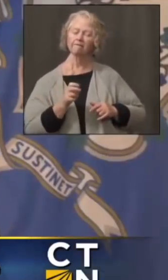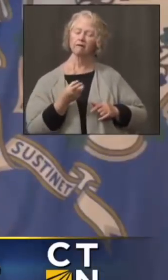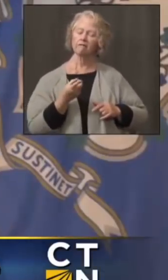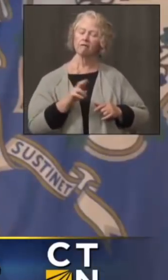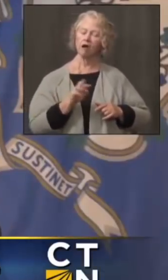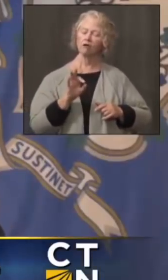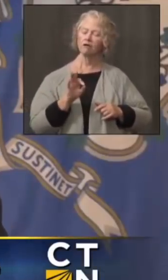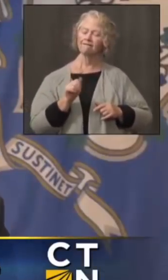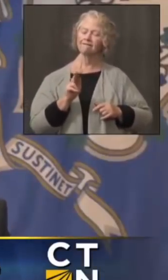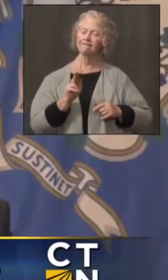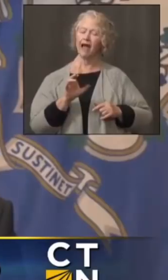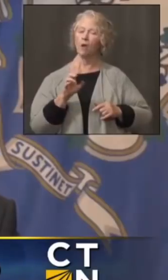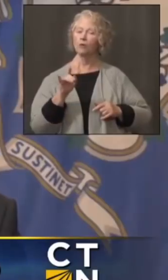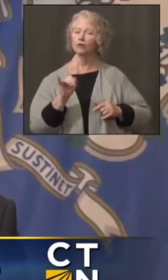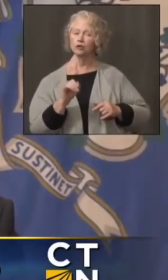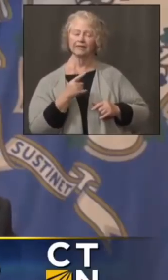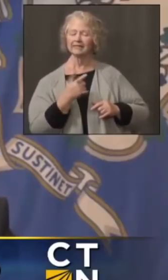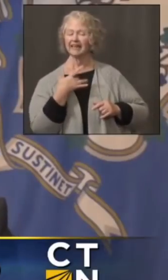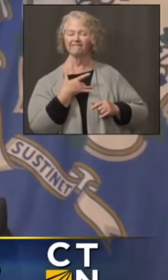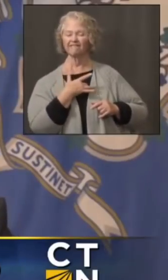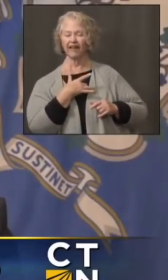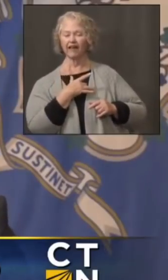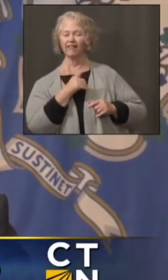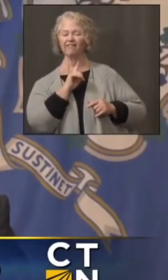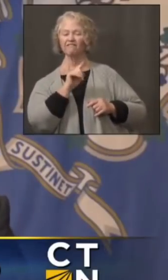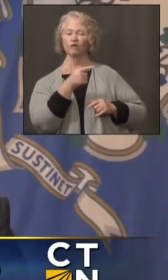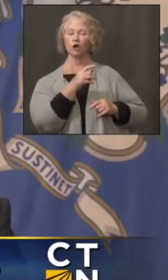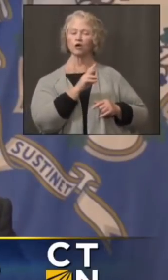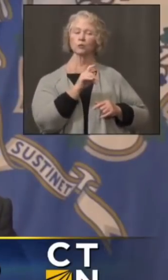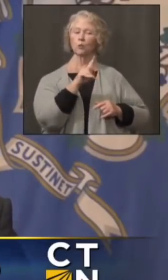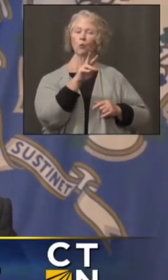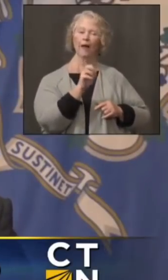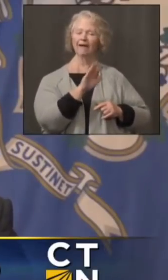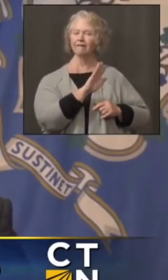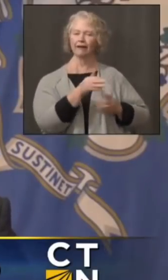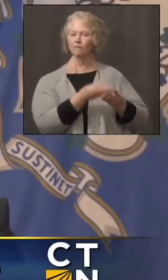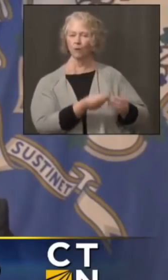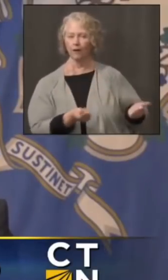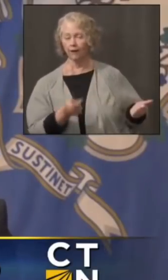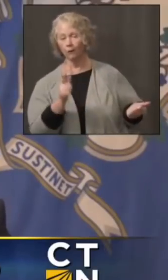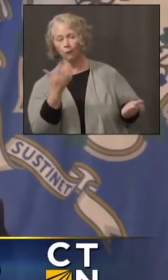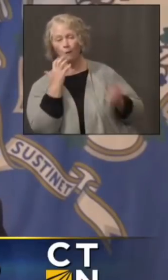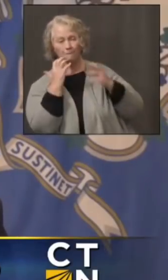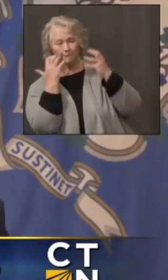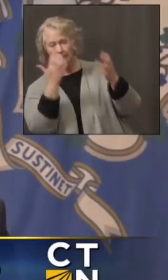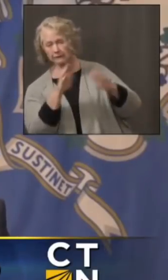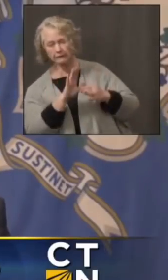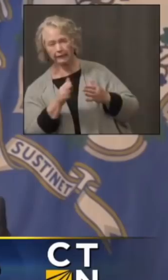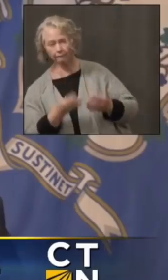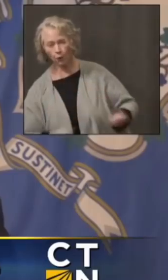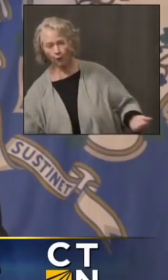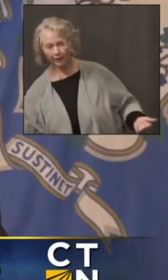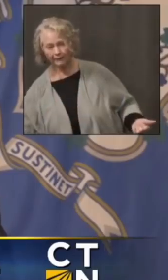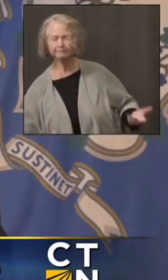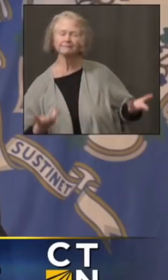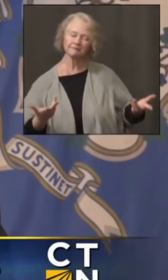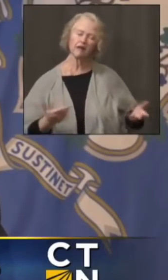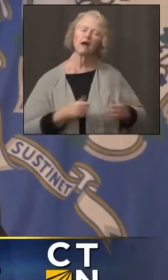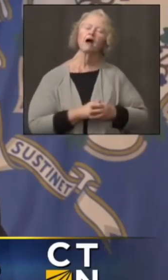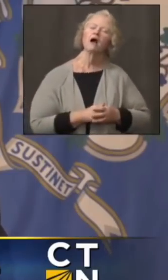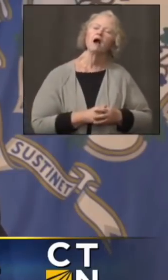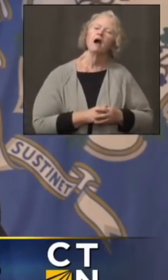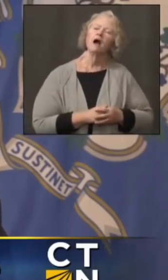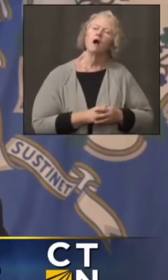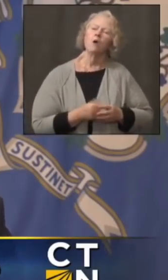it's a continuation of the old wave. It never went away. Measles never goes away. That's just, but I think we